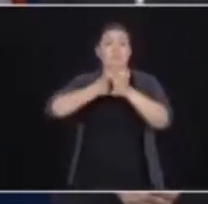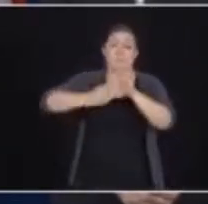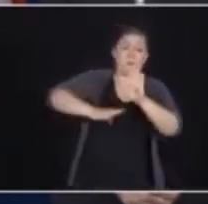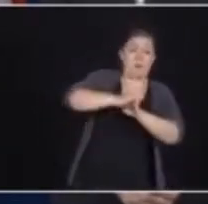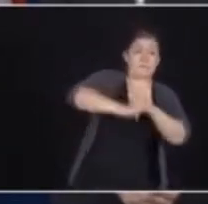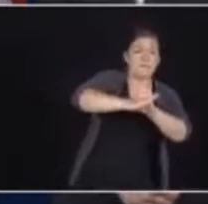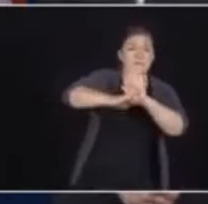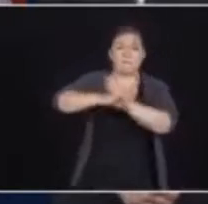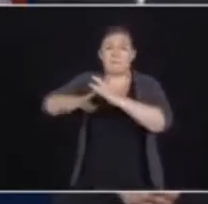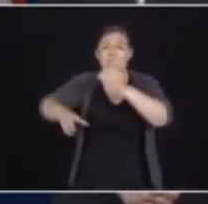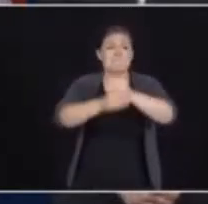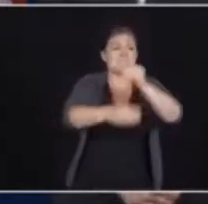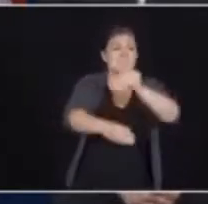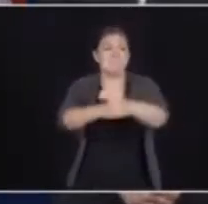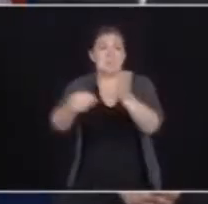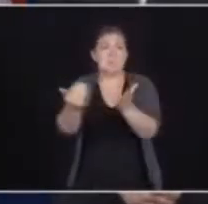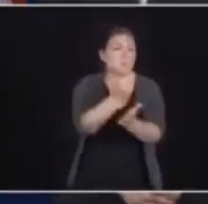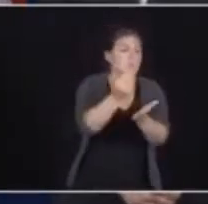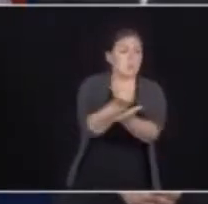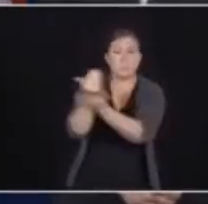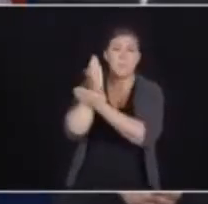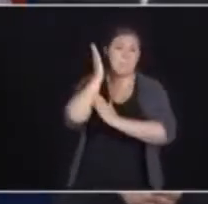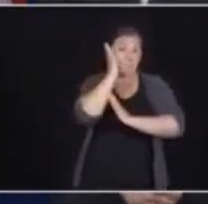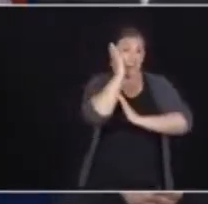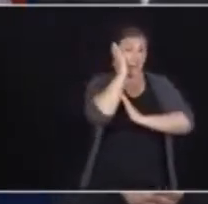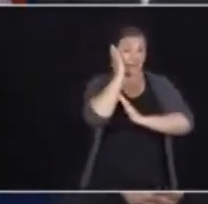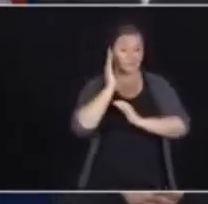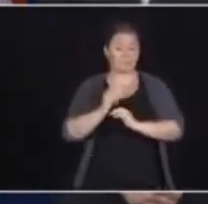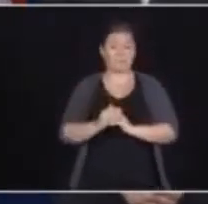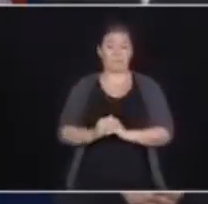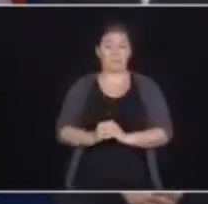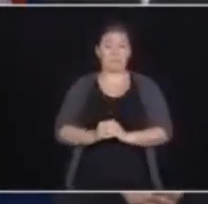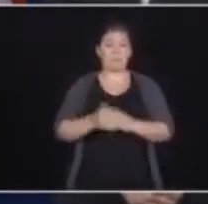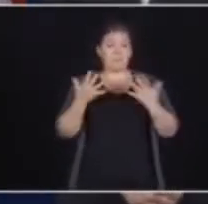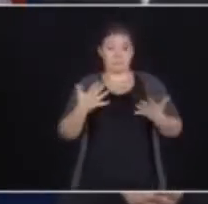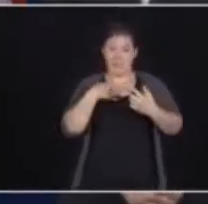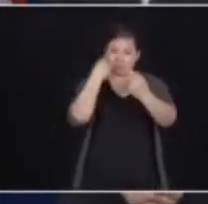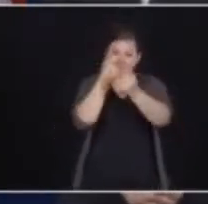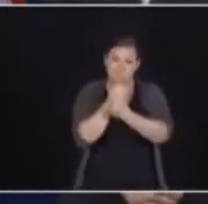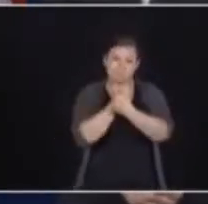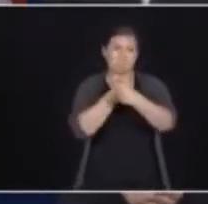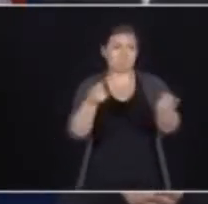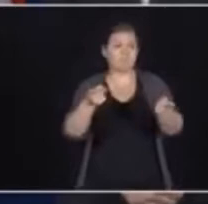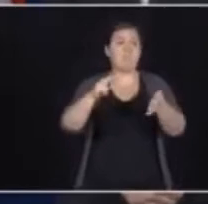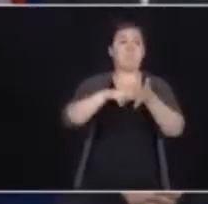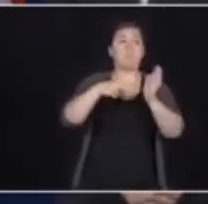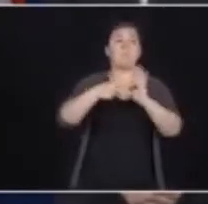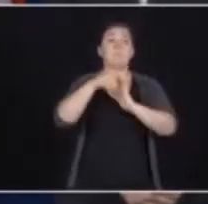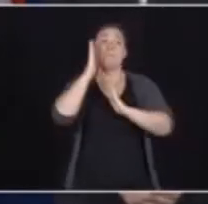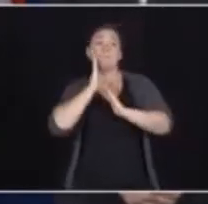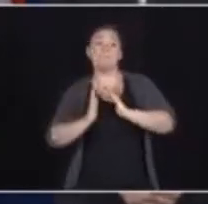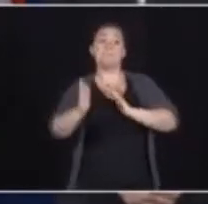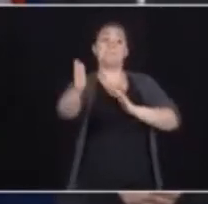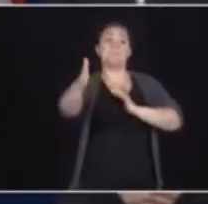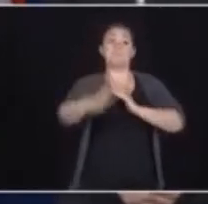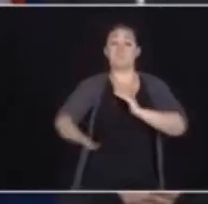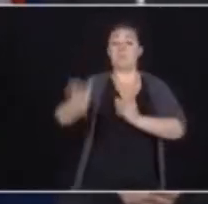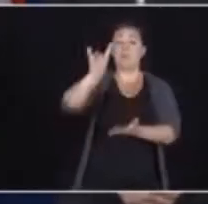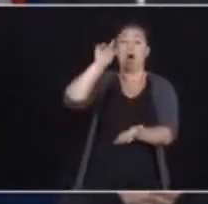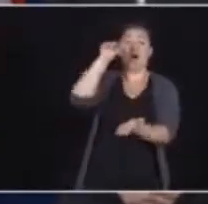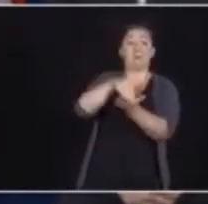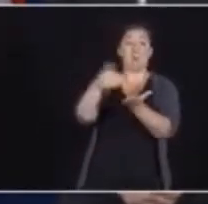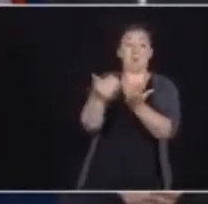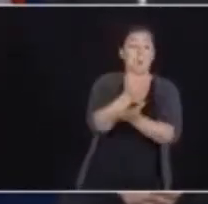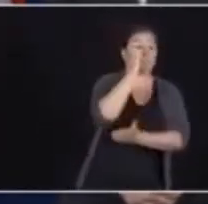beds in Ontario. Today's announcement will result in an estimated nearly 8,000 new long-term care